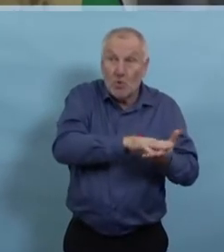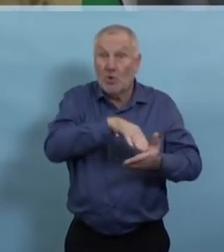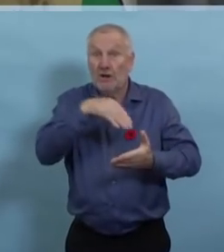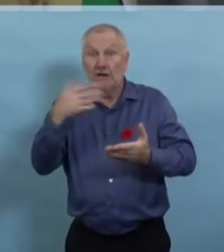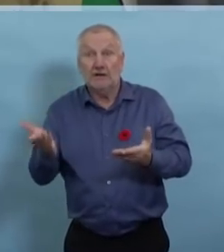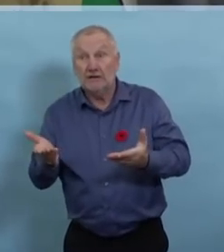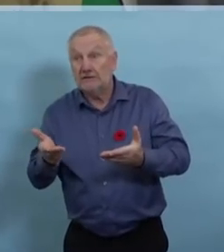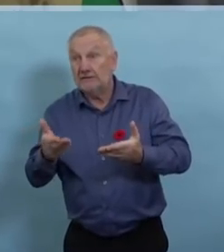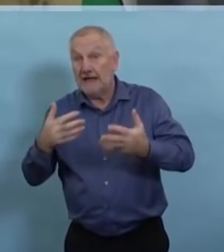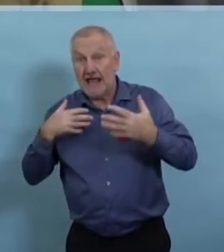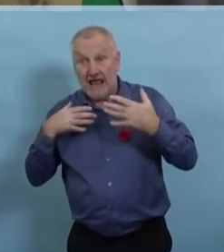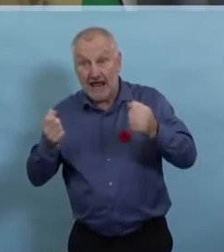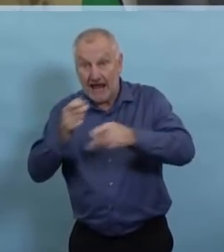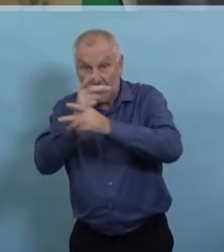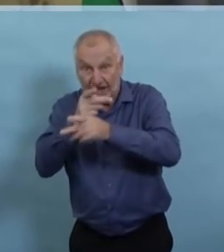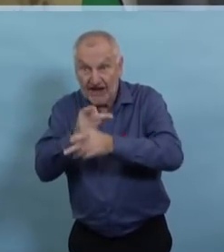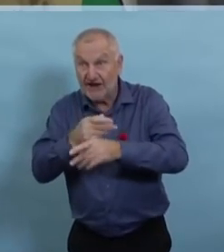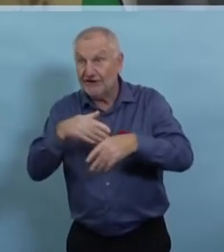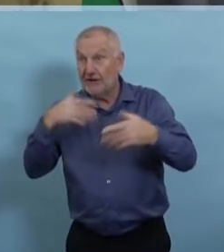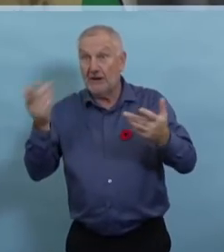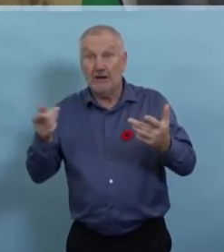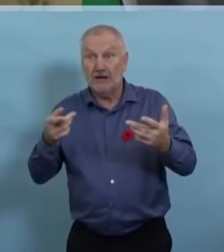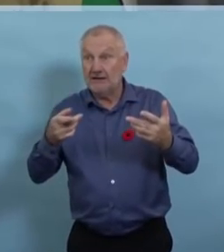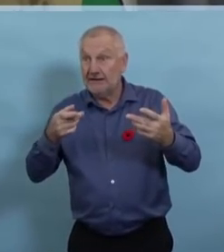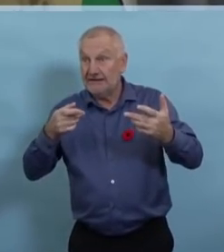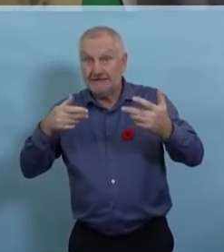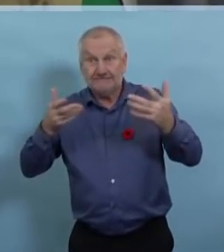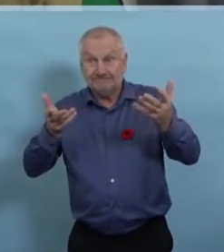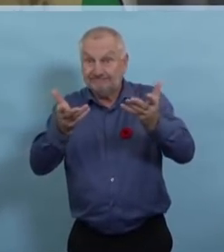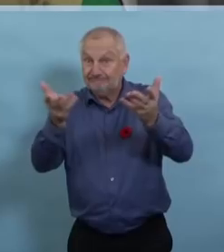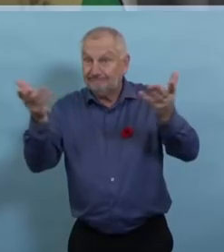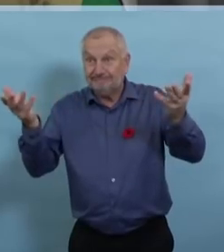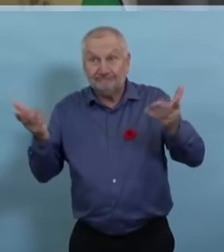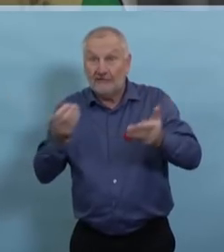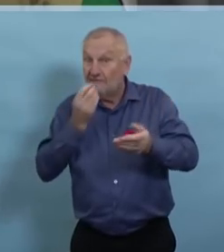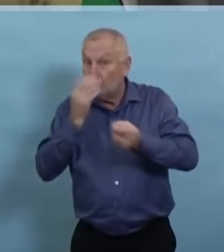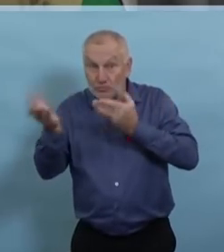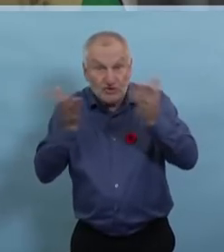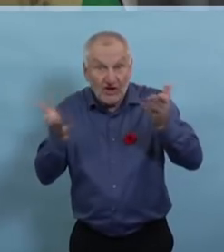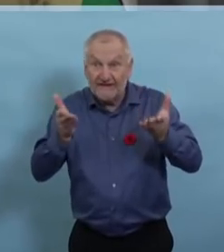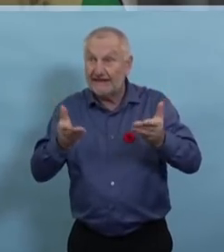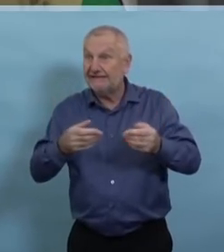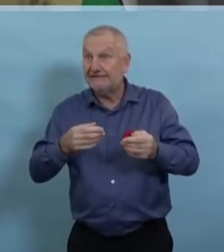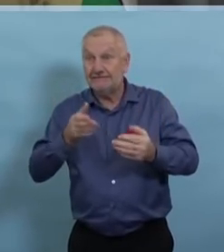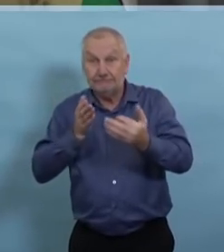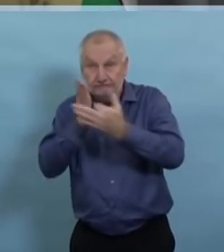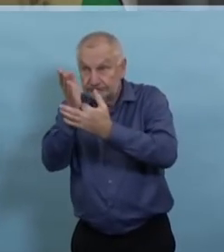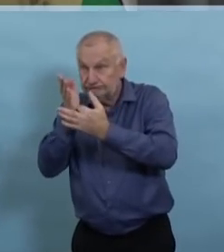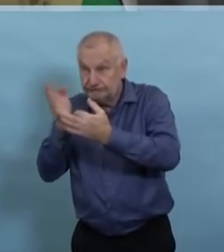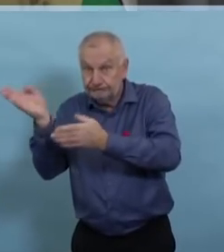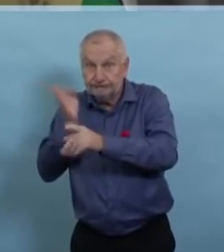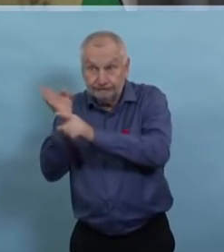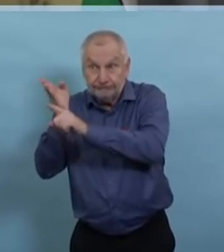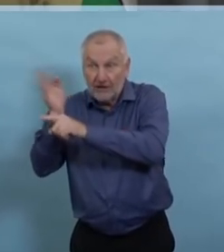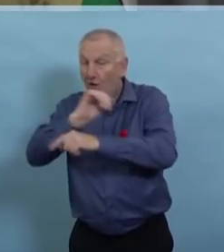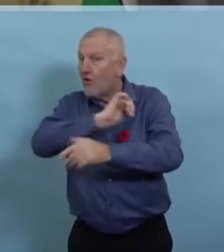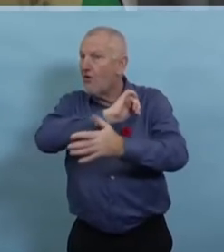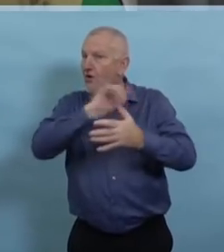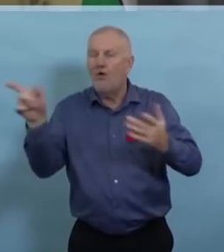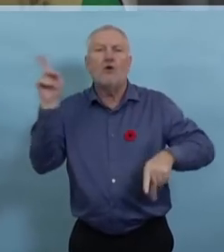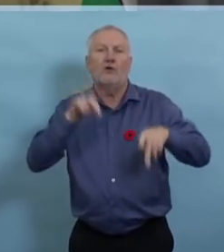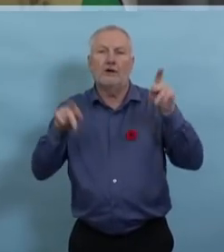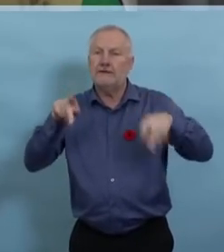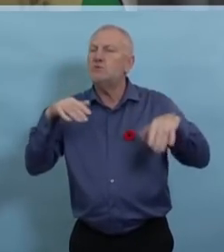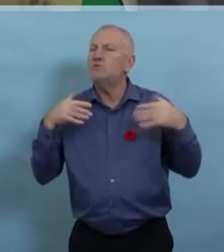industry, everybody is going through a very, very difficult and challenging time right now. And we